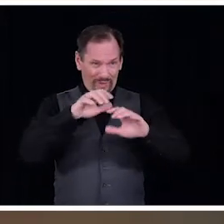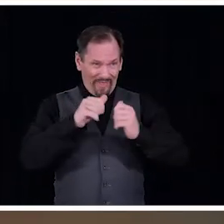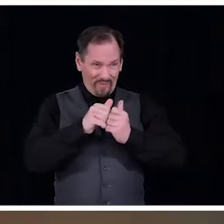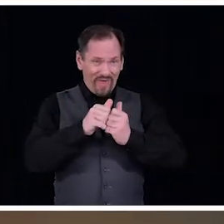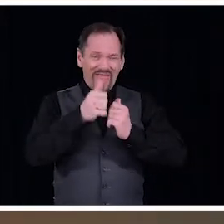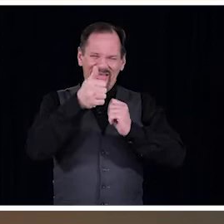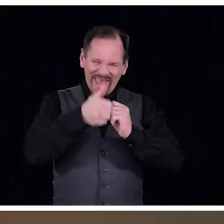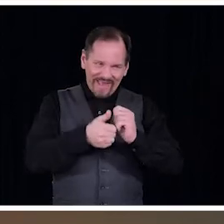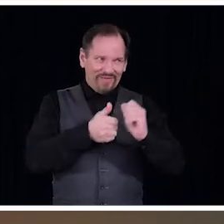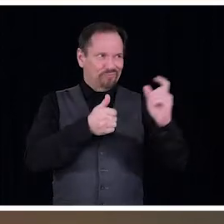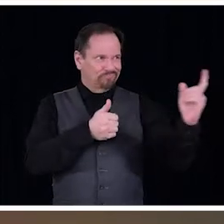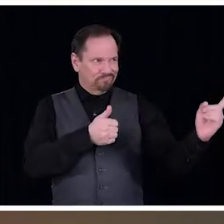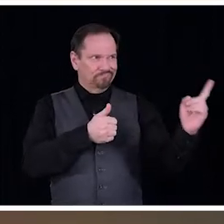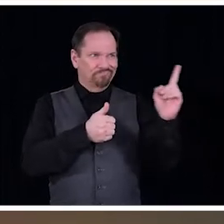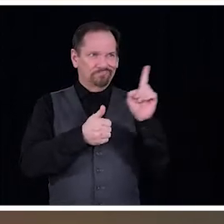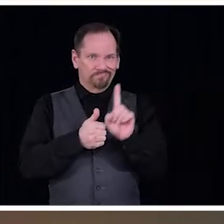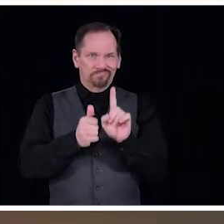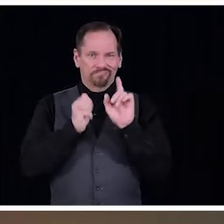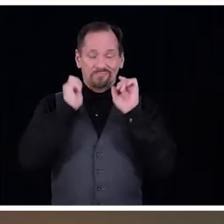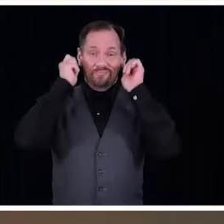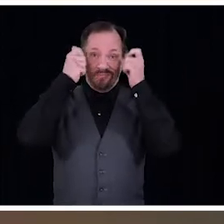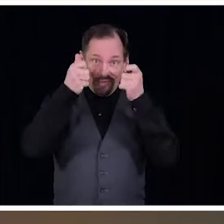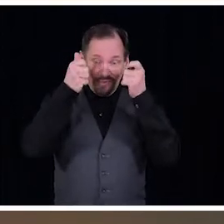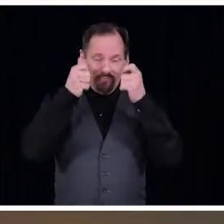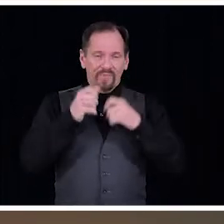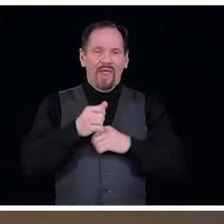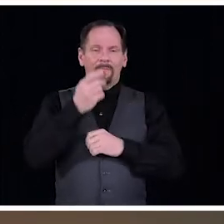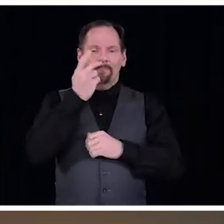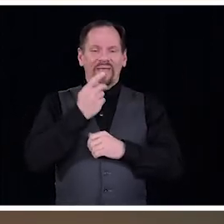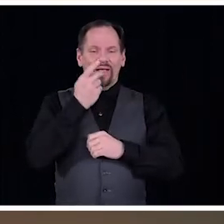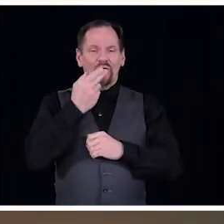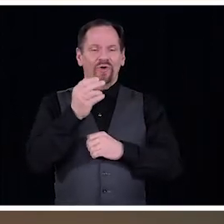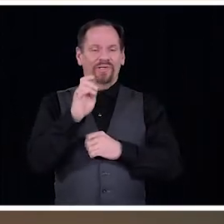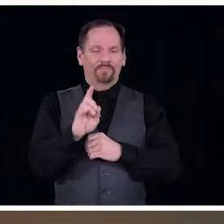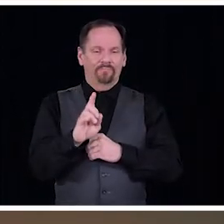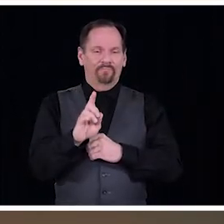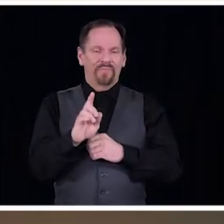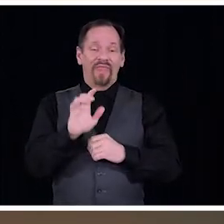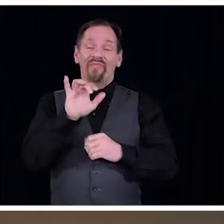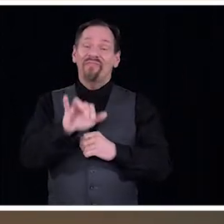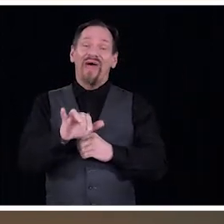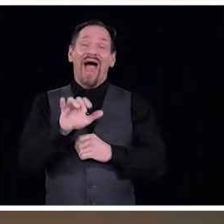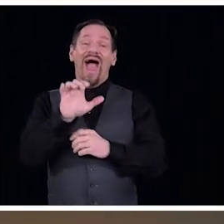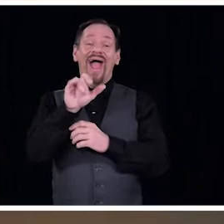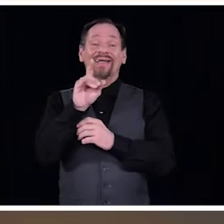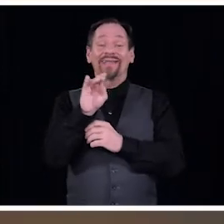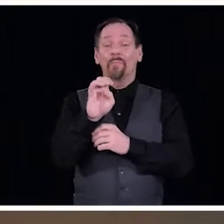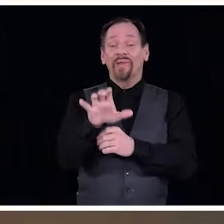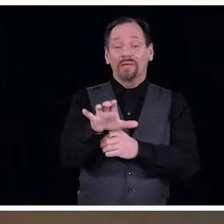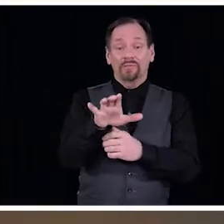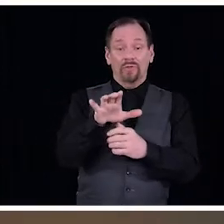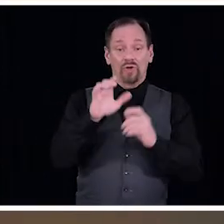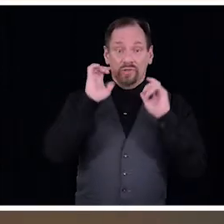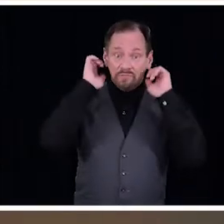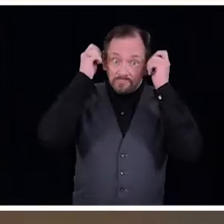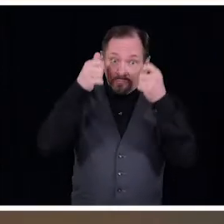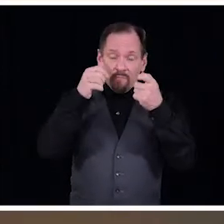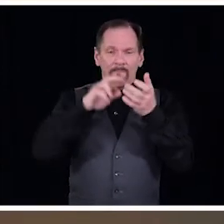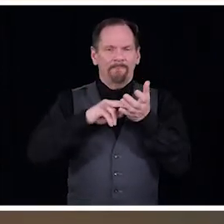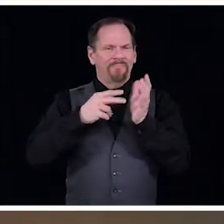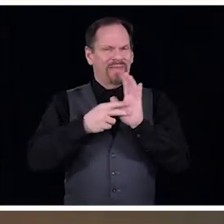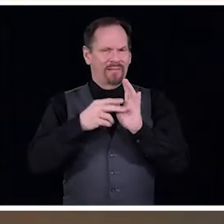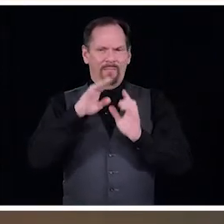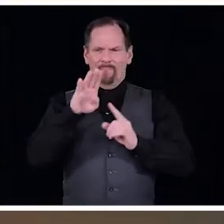students with the traditional pink hood. The academic hood symbolizes a degree beyond the baccalaureate, most notably